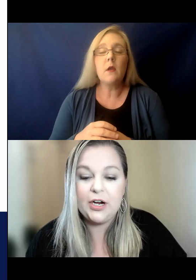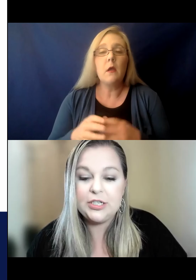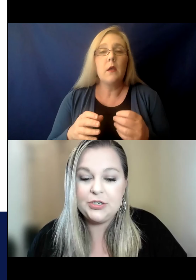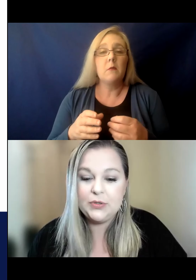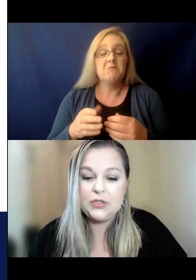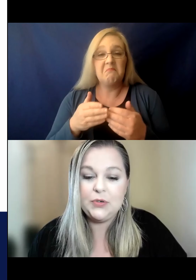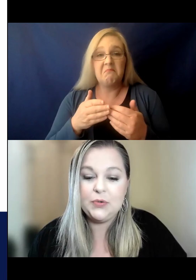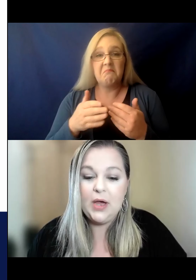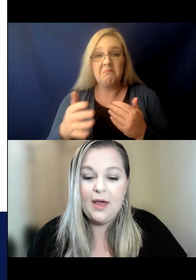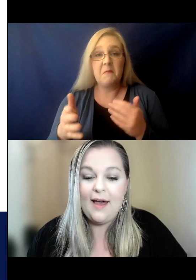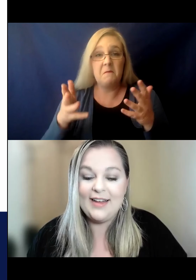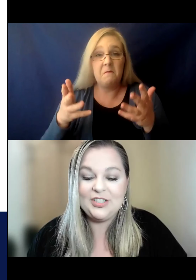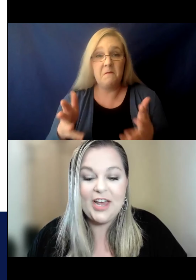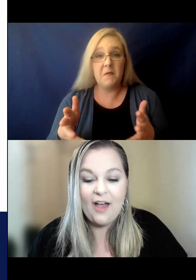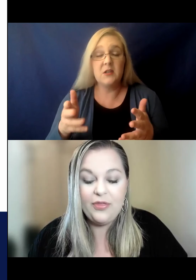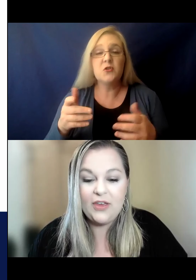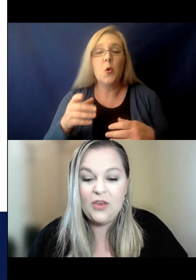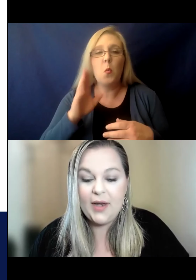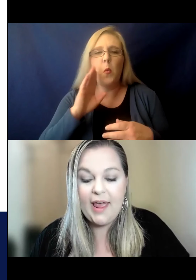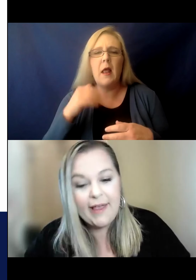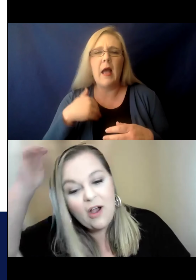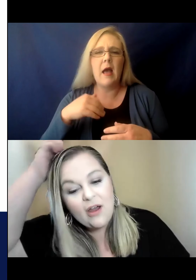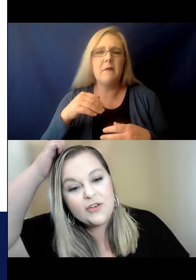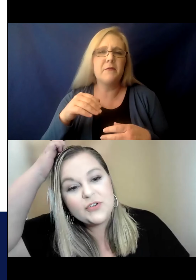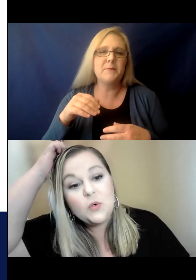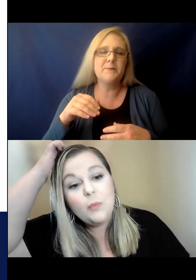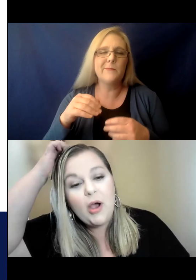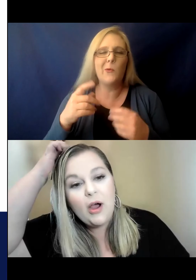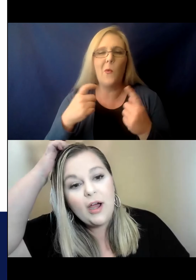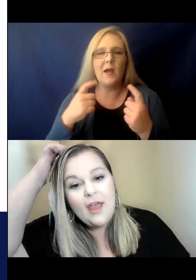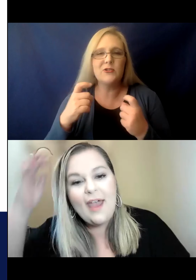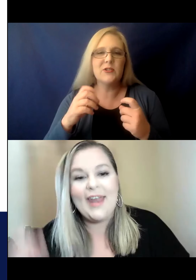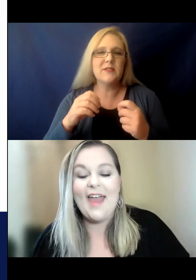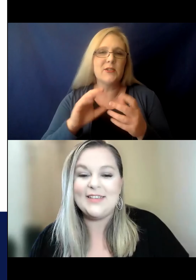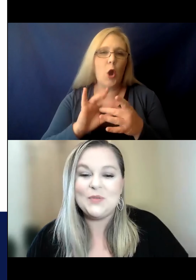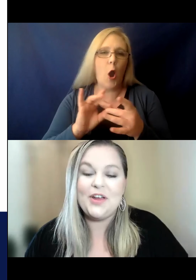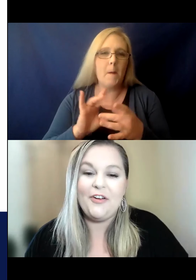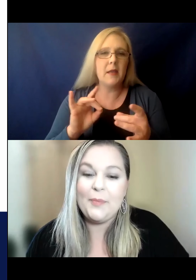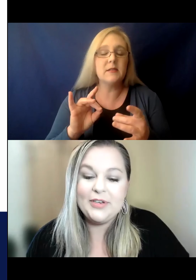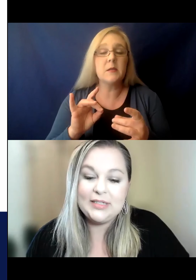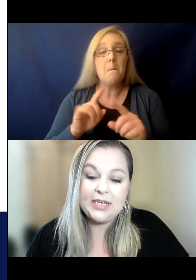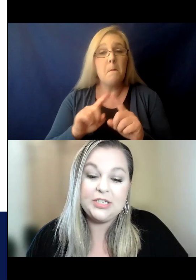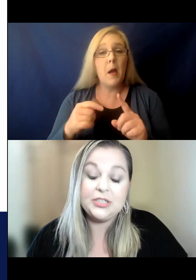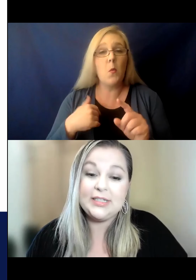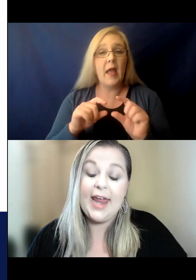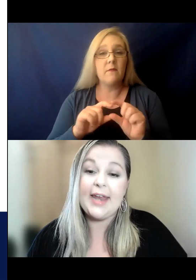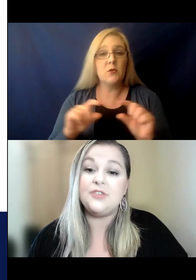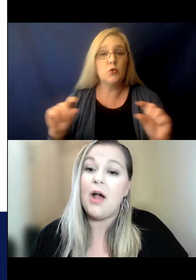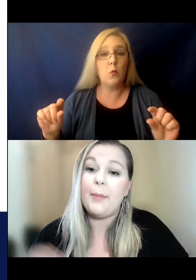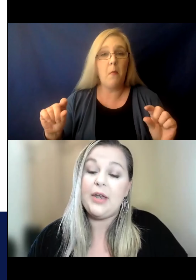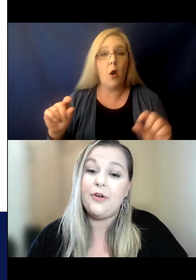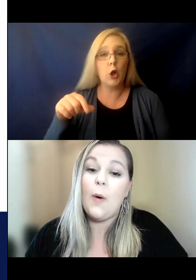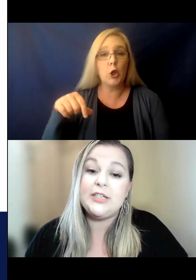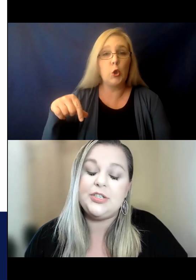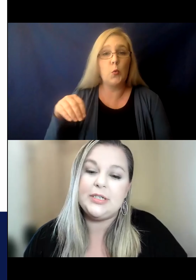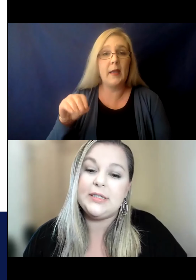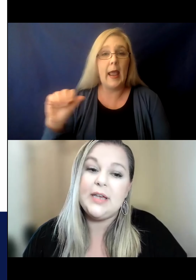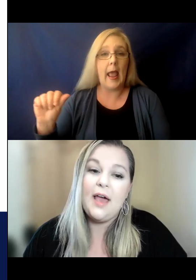do encourage you to check out the Q&A icon on your toolbar. And as we're hearing presentations today, to drop